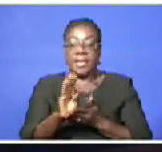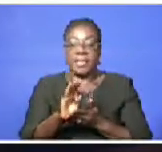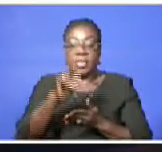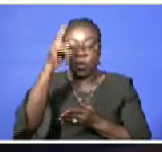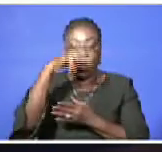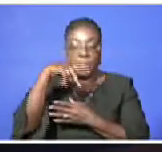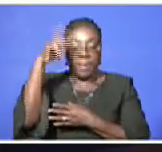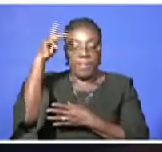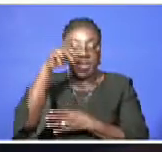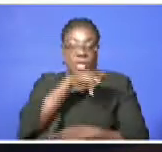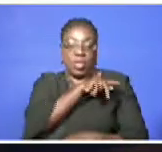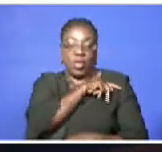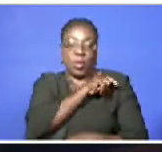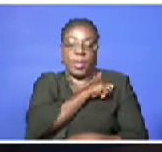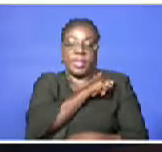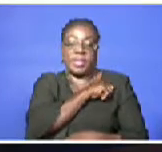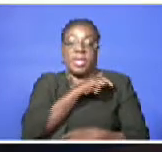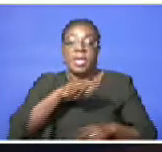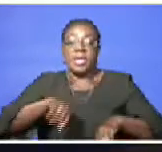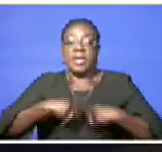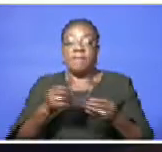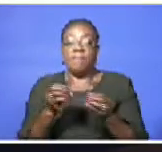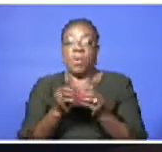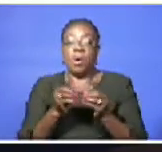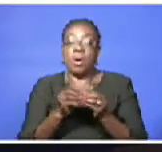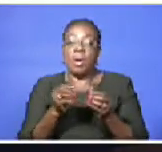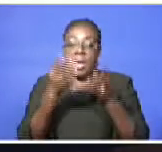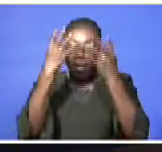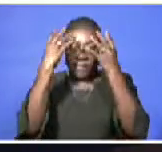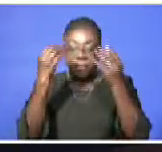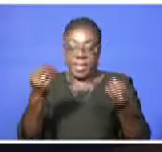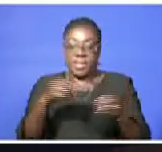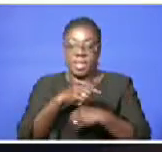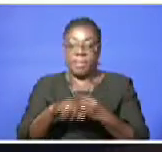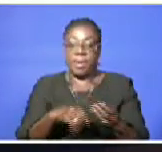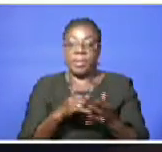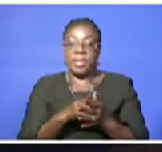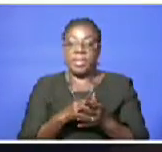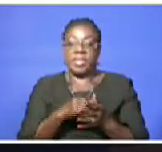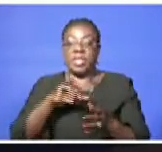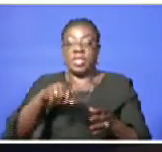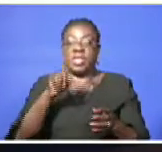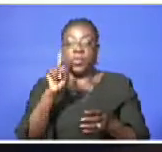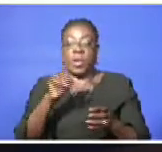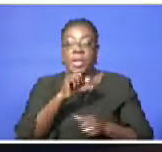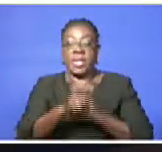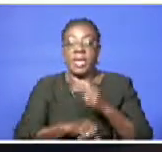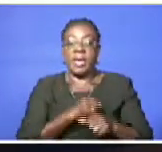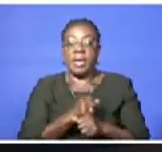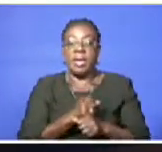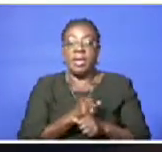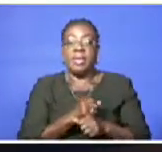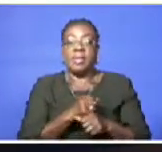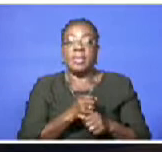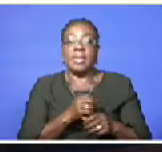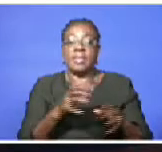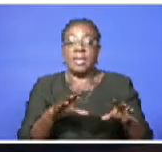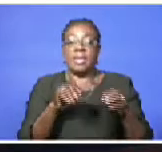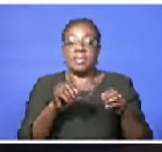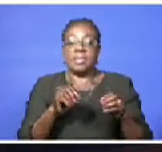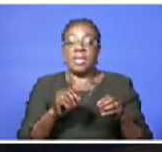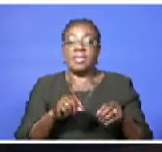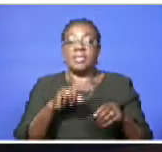the details during a virtual press conference that in just 1 year, he has no doubt that the Access Accelerator has had the single